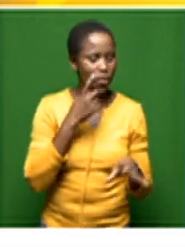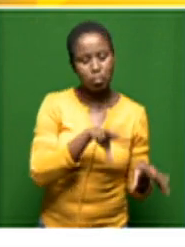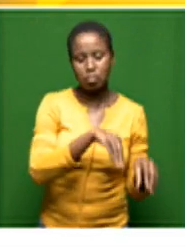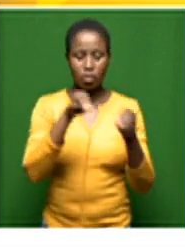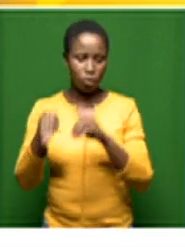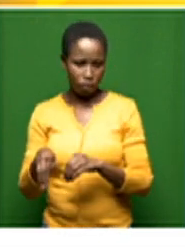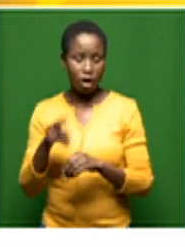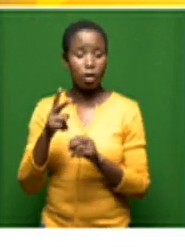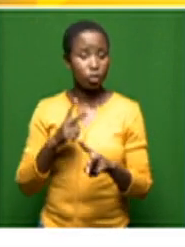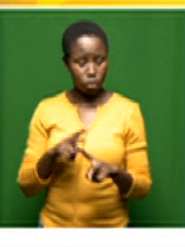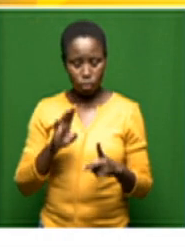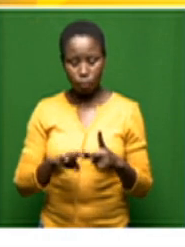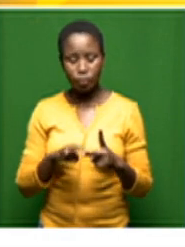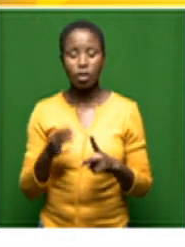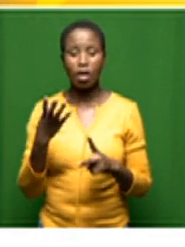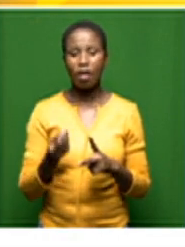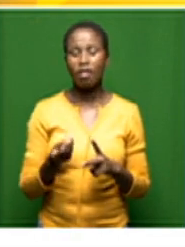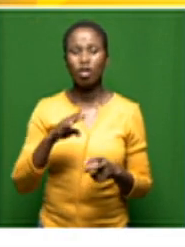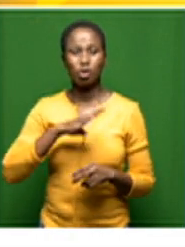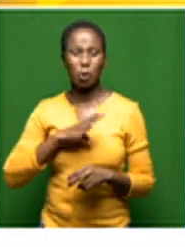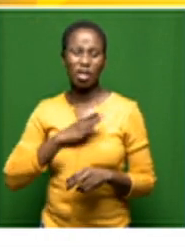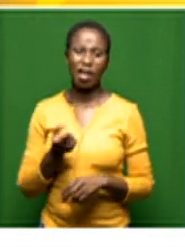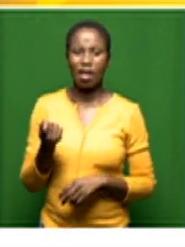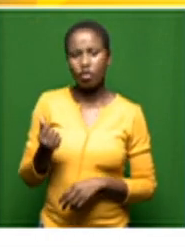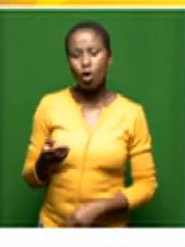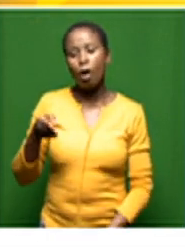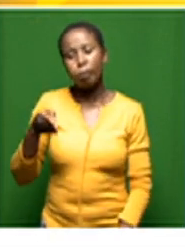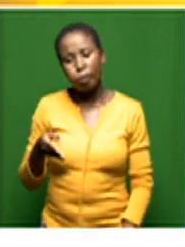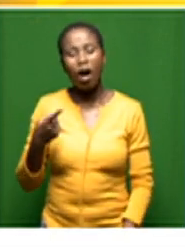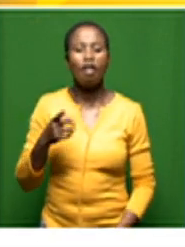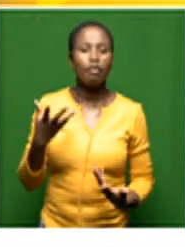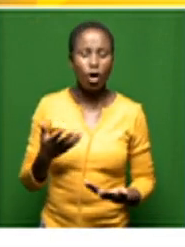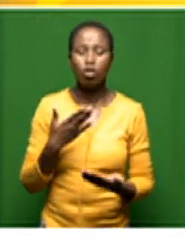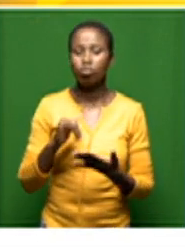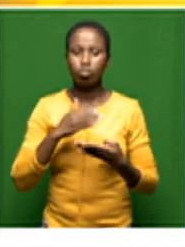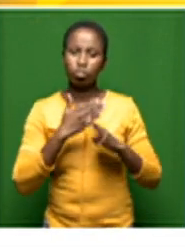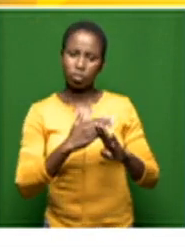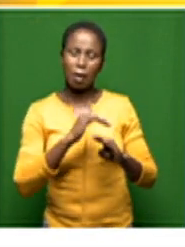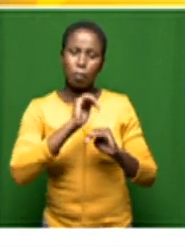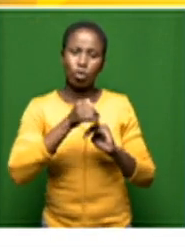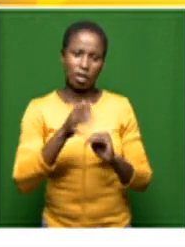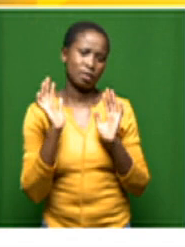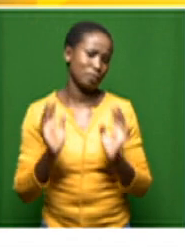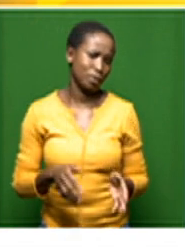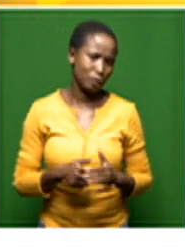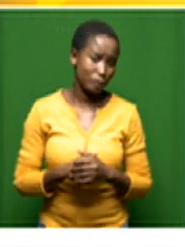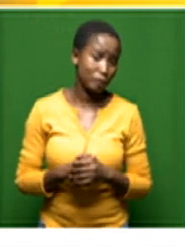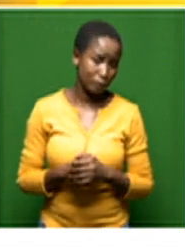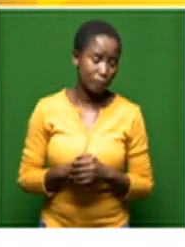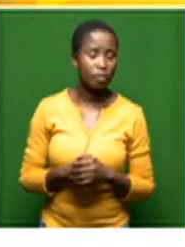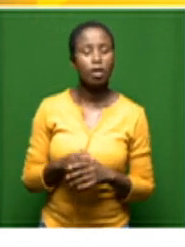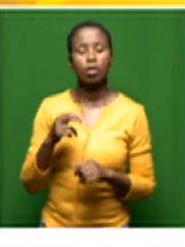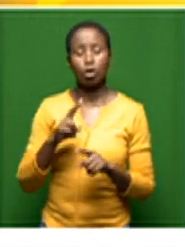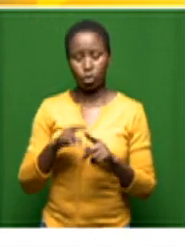number of the soldiers who's on the ground to give protection while the whole airlifting is done. You